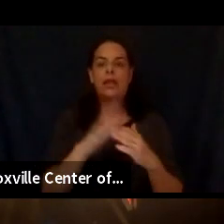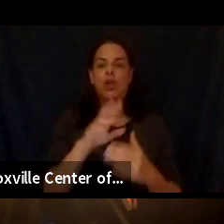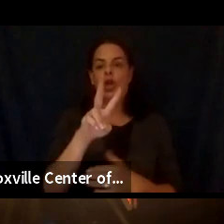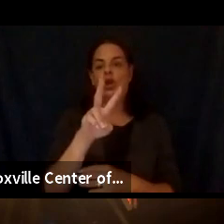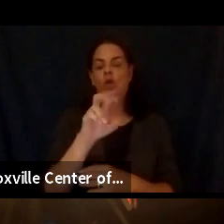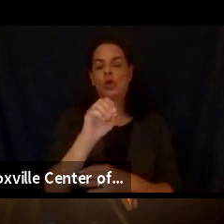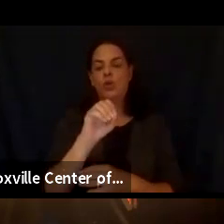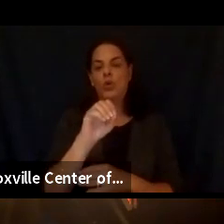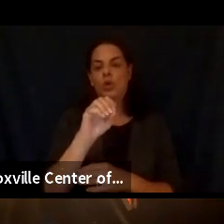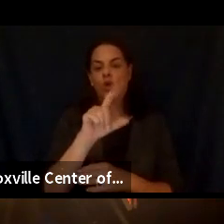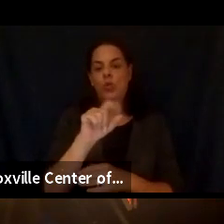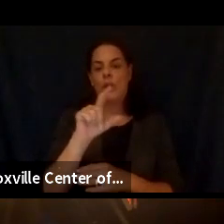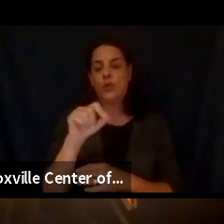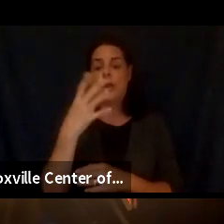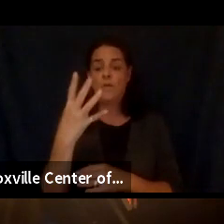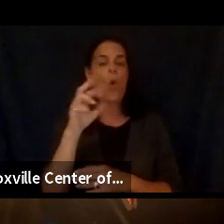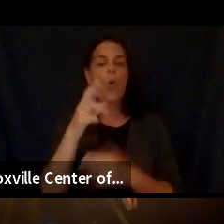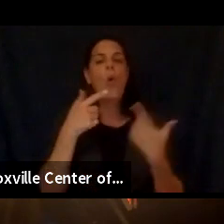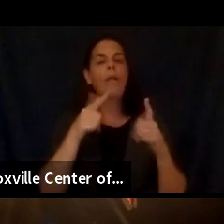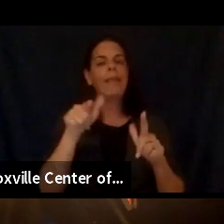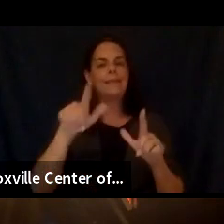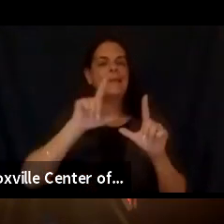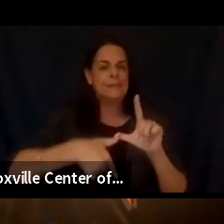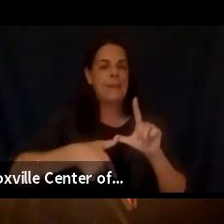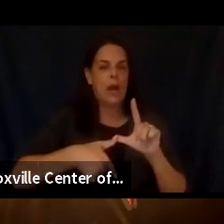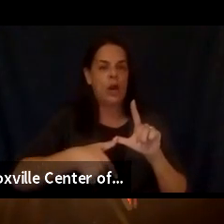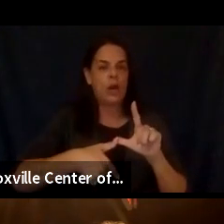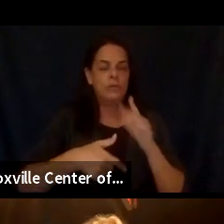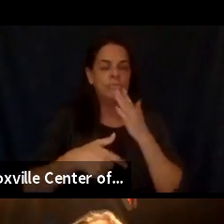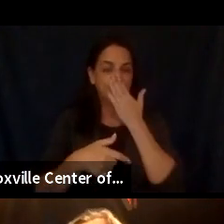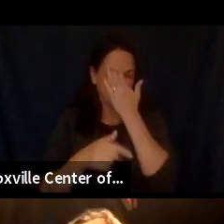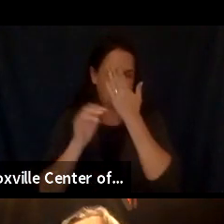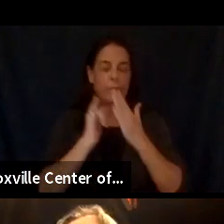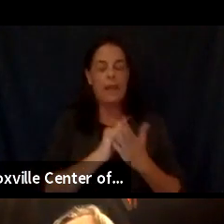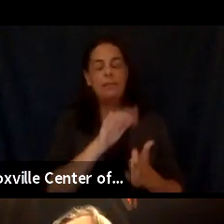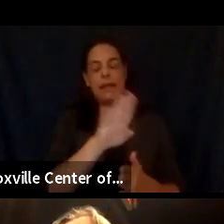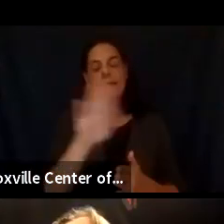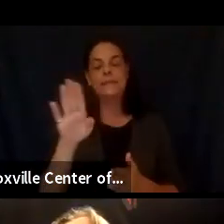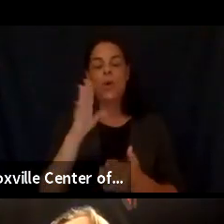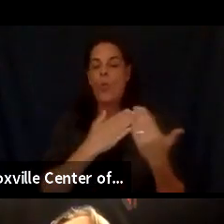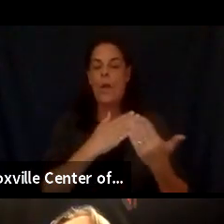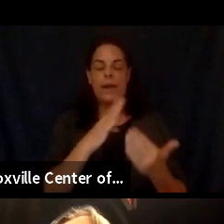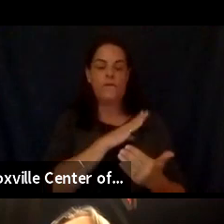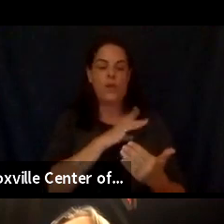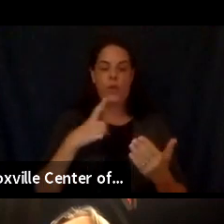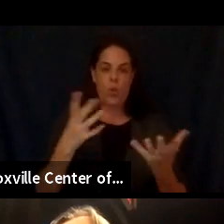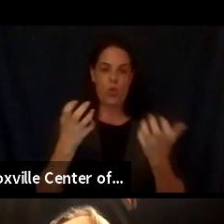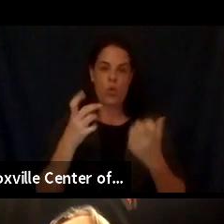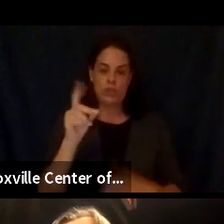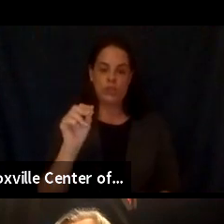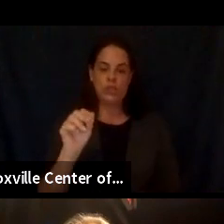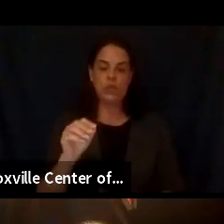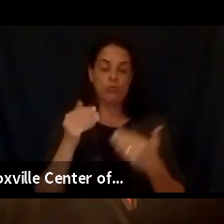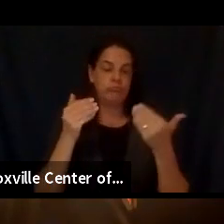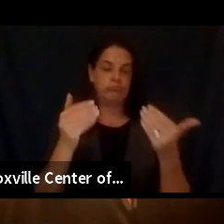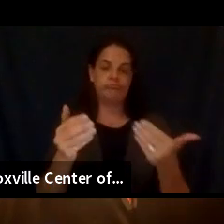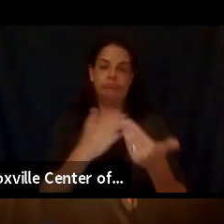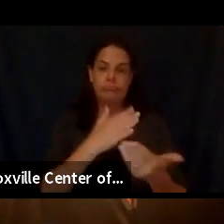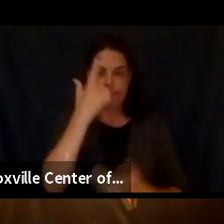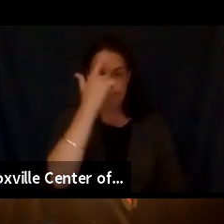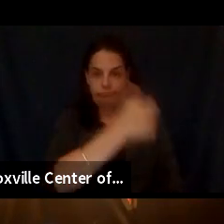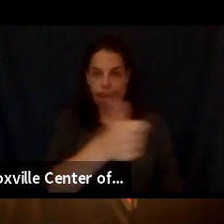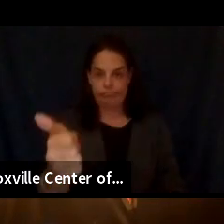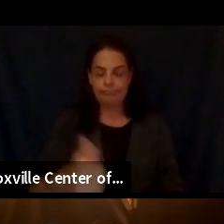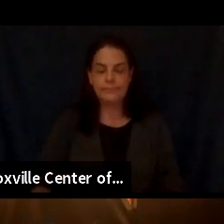or let it expire. And it would be the will of the board to do that, however you'd like to proceed. All